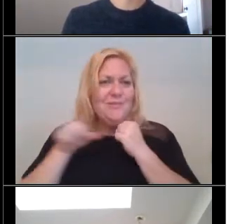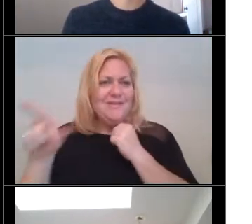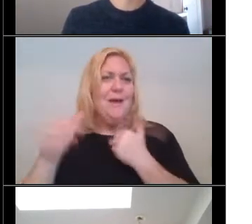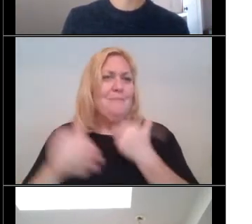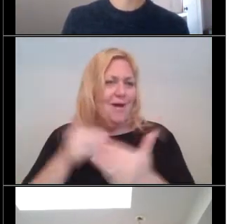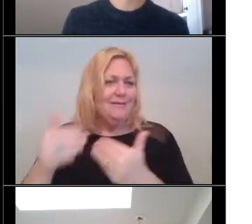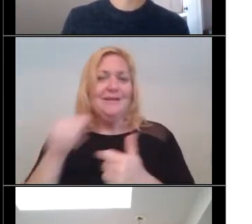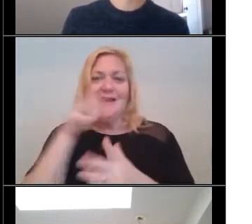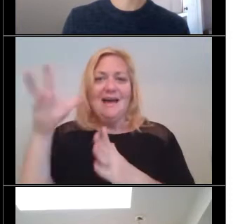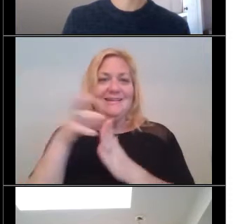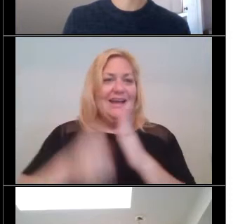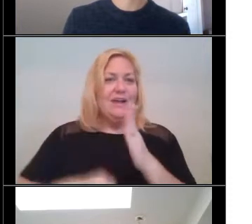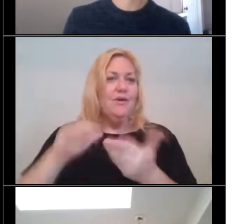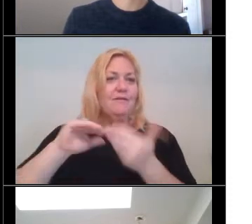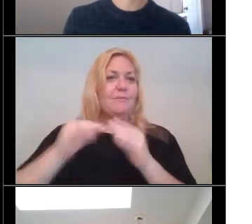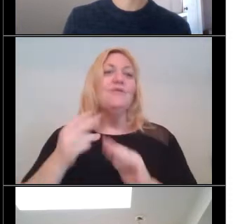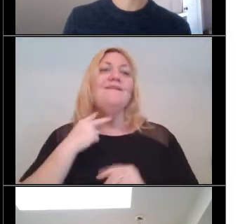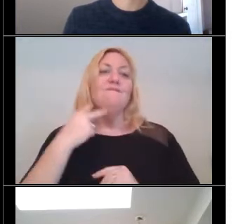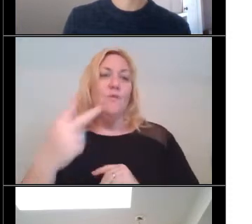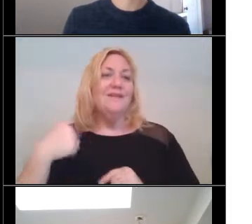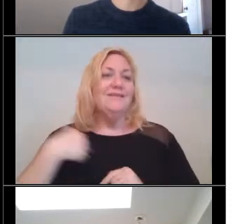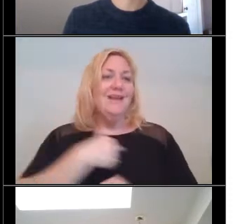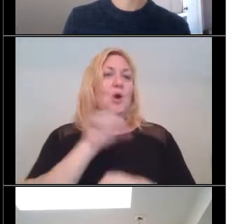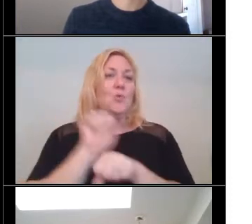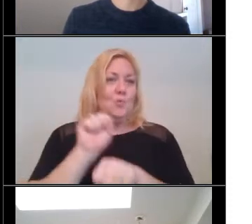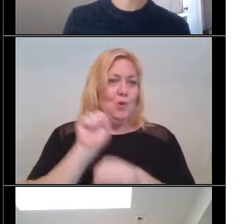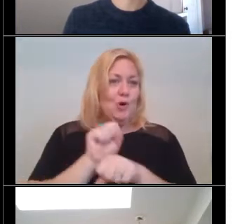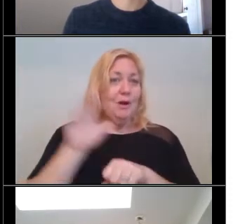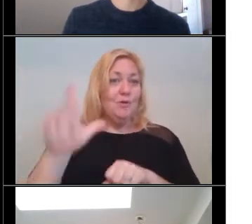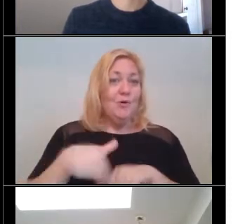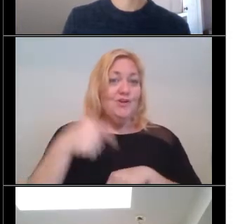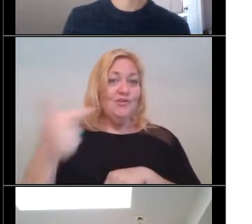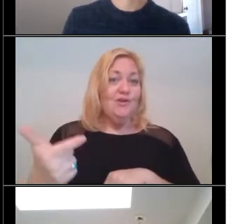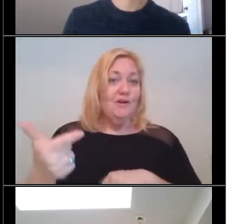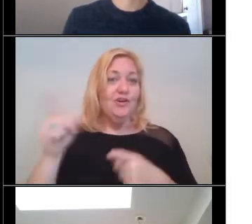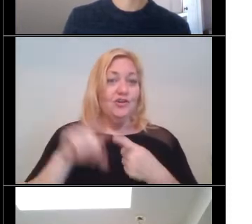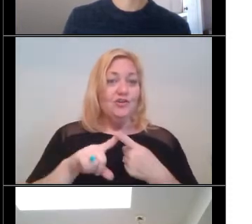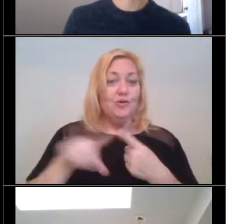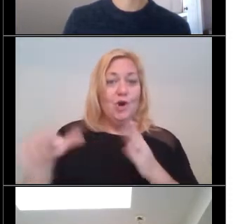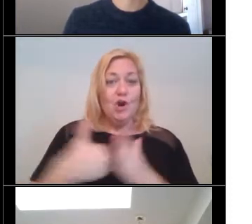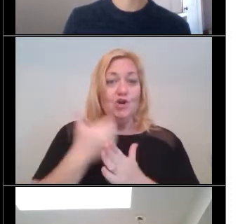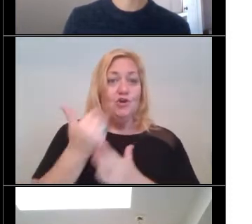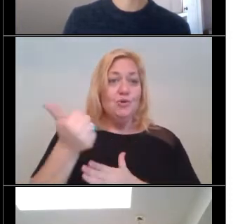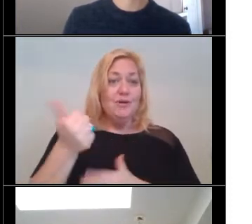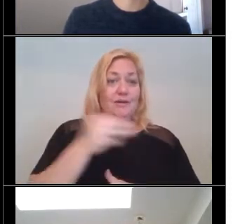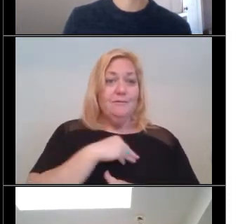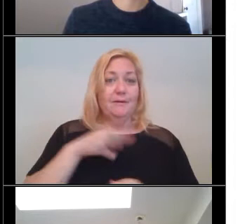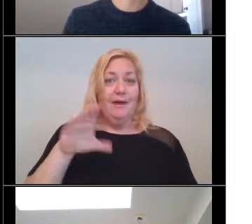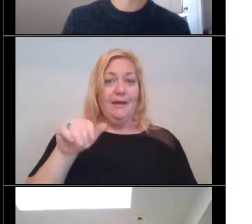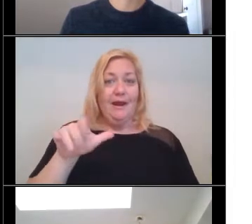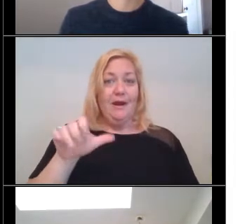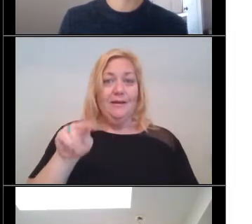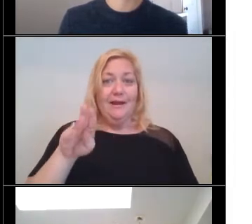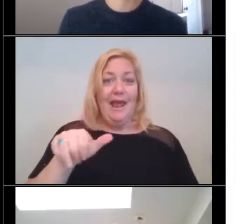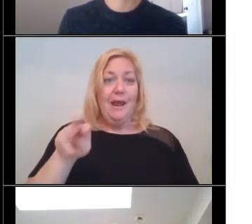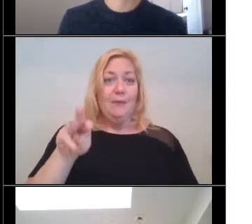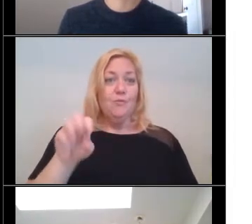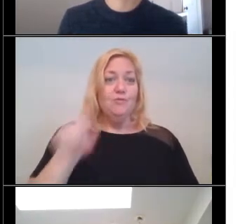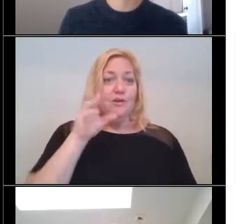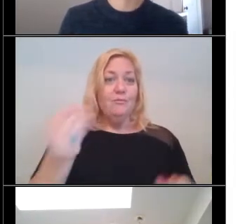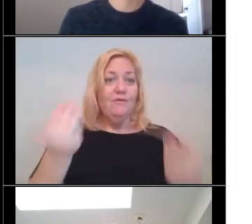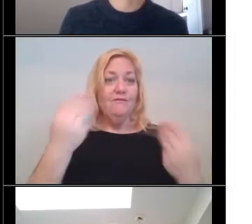away from community voice in all of our work. I'm going to go ahead and turn it over to our newest member, Carolyn Abrams, and she is going to provide us